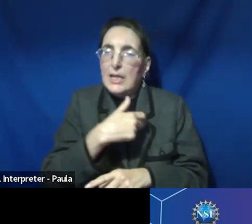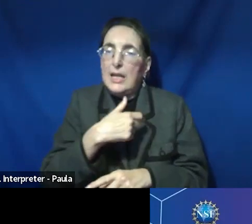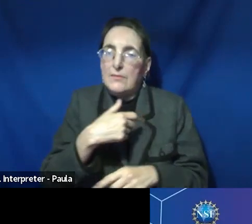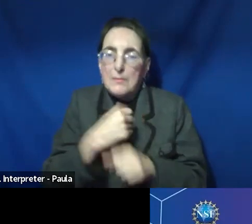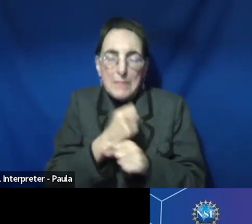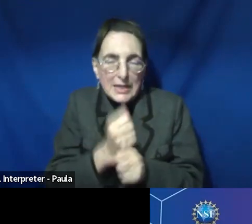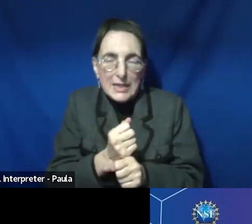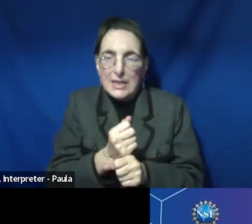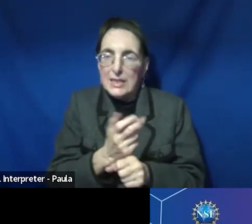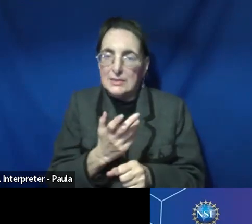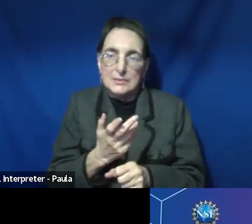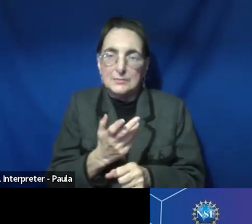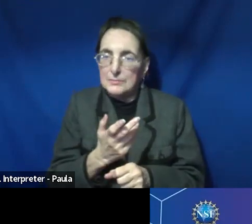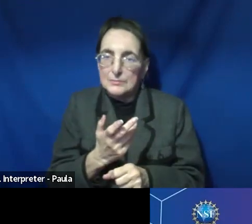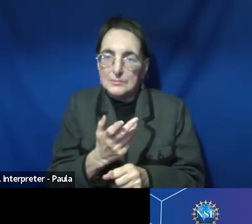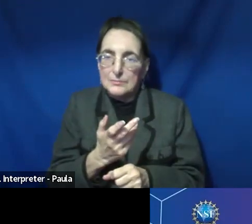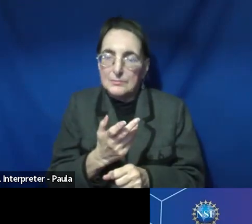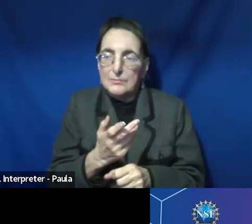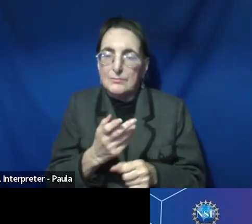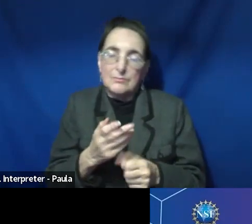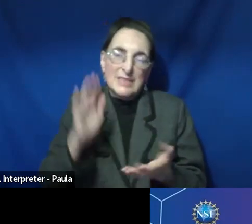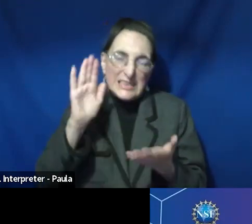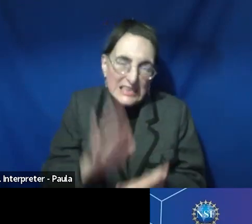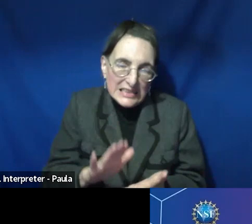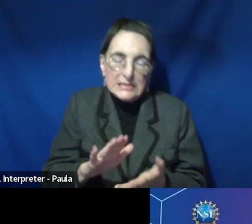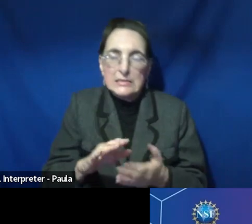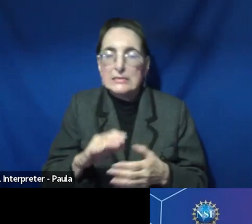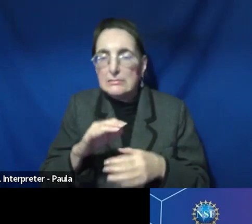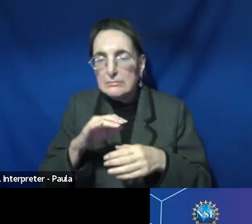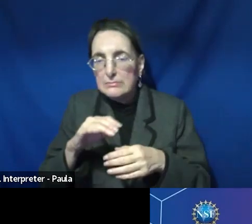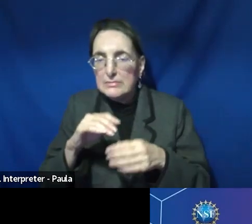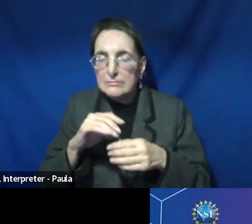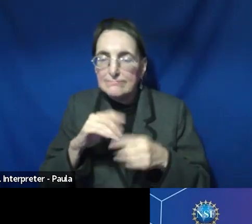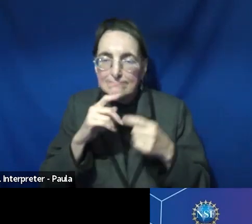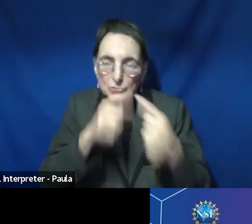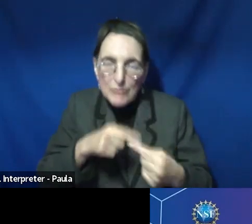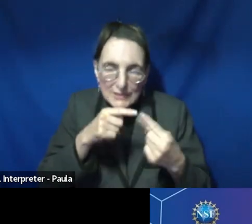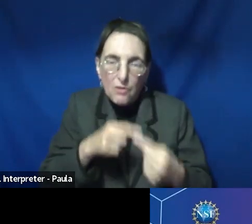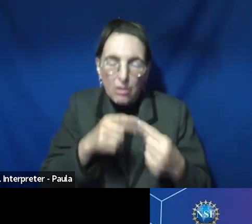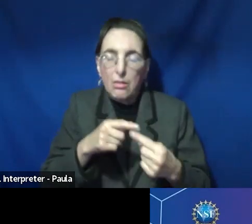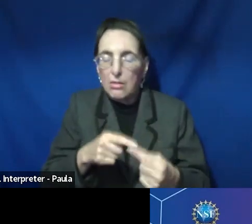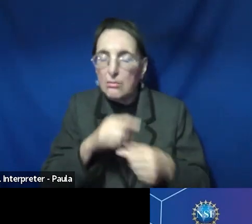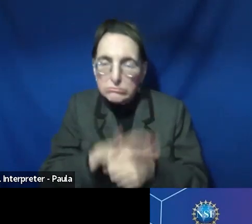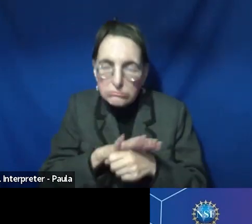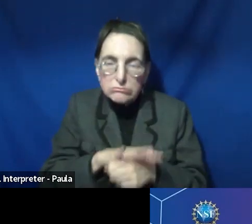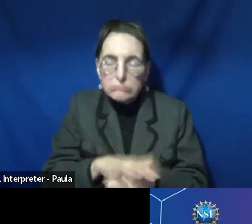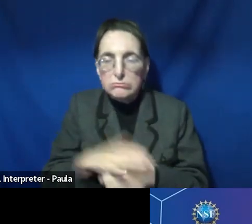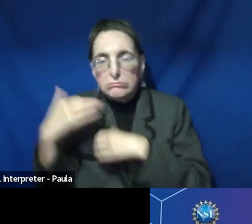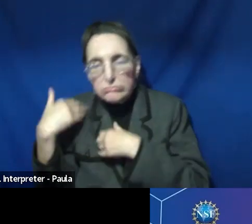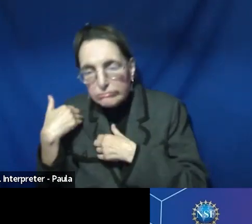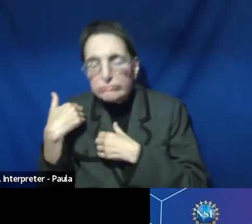as least burdensome as we totally can. Now, since they're in those